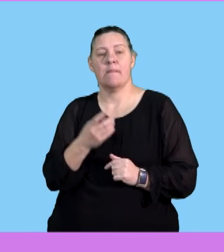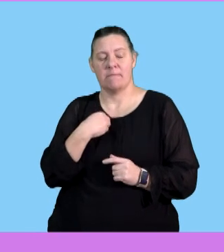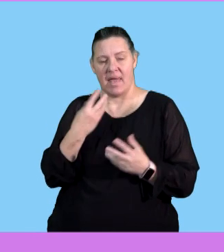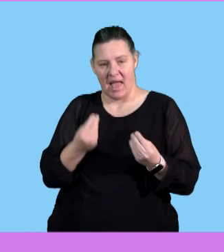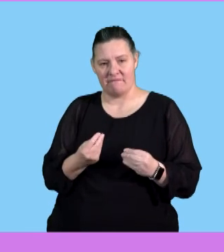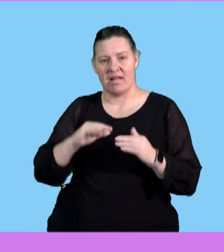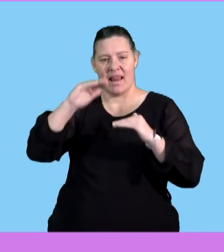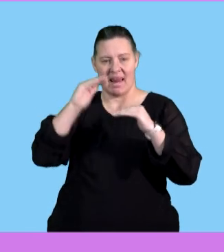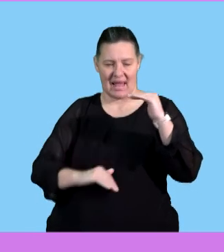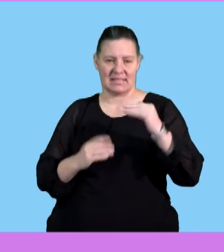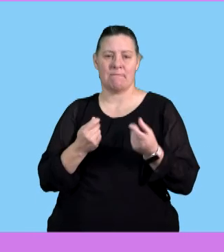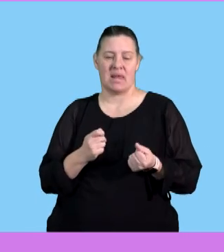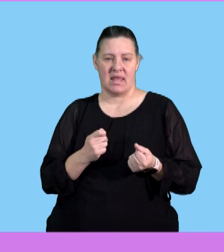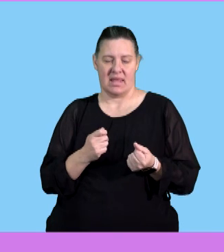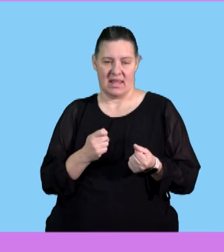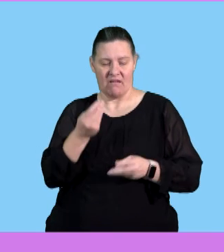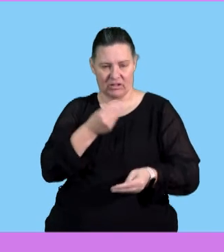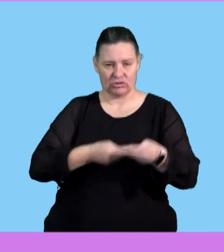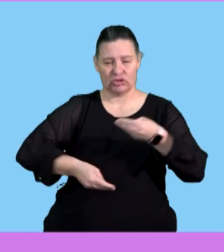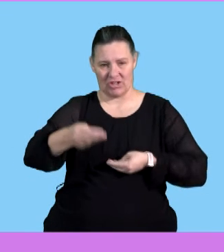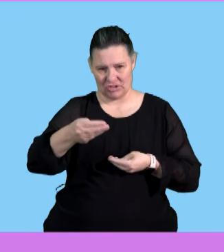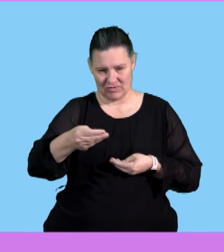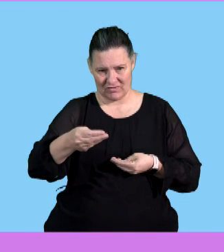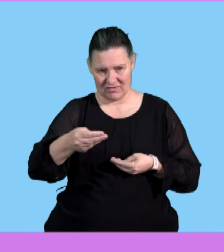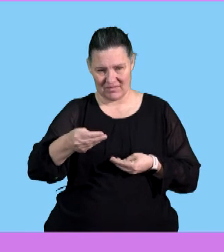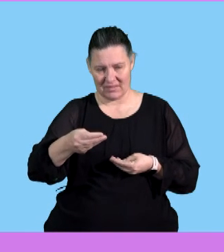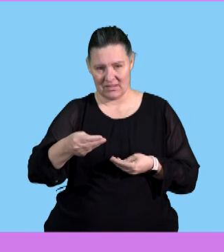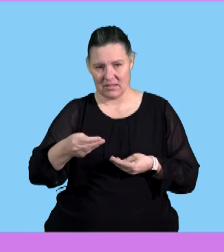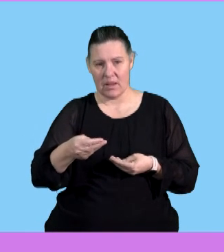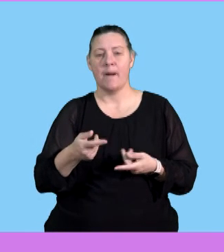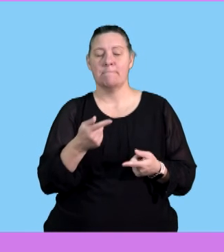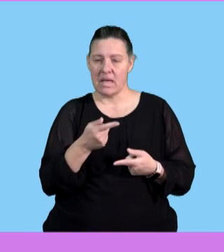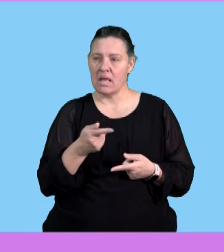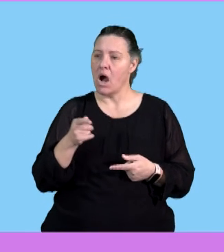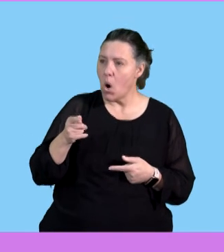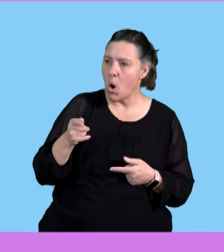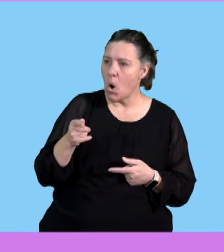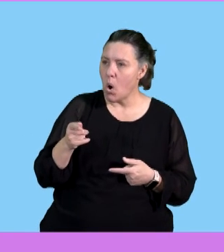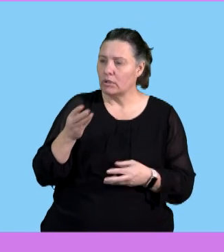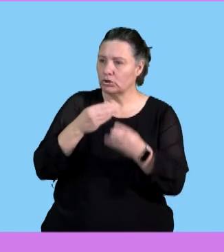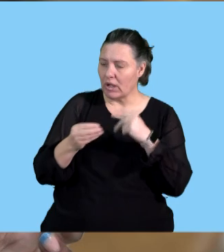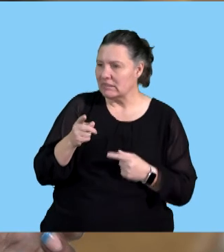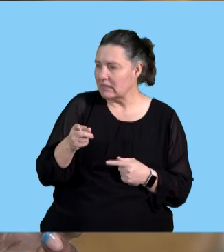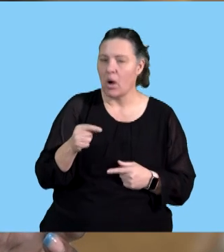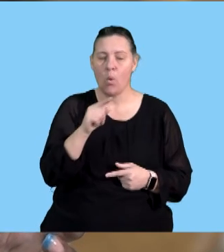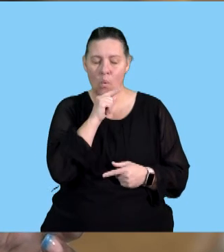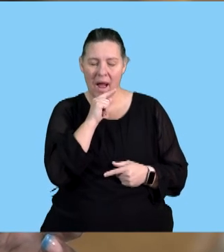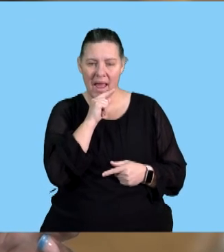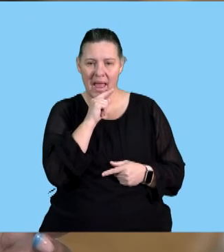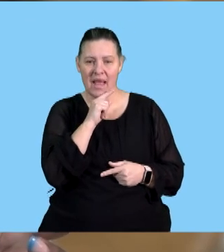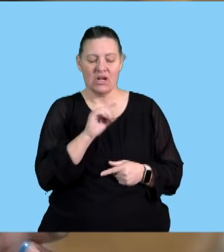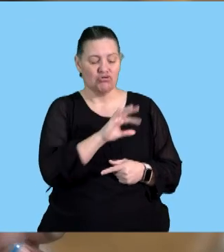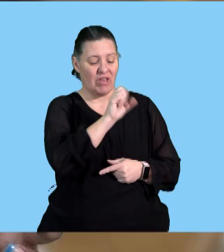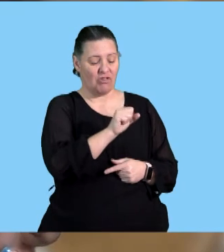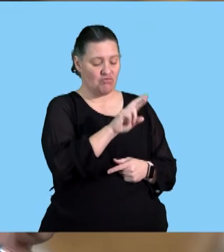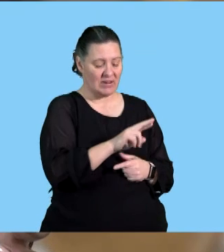have lesser returns when you exchange your South African rand into that currency because